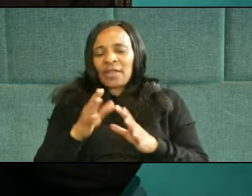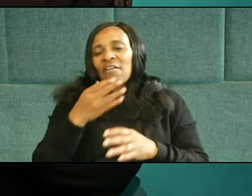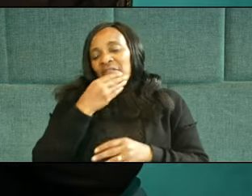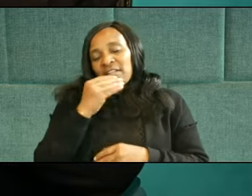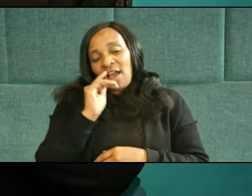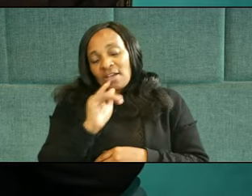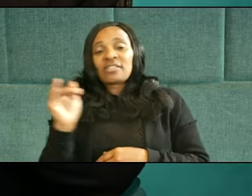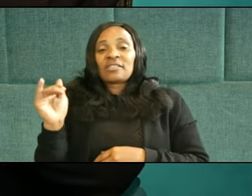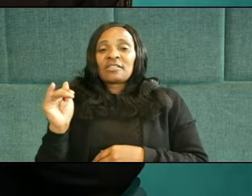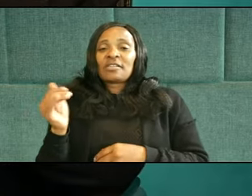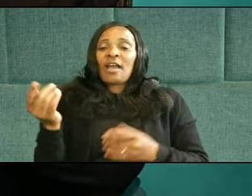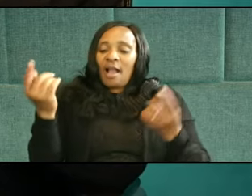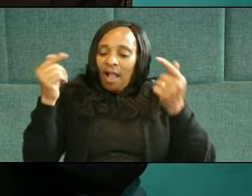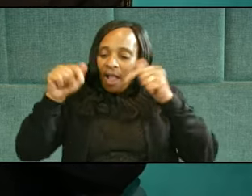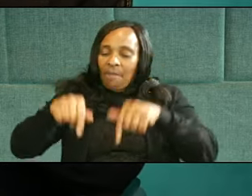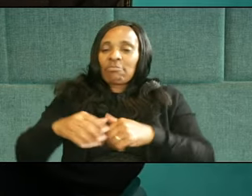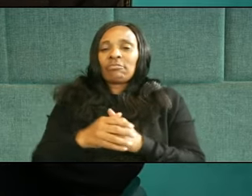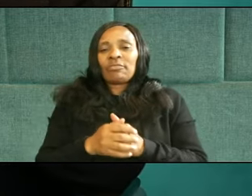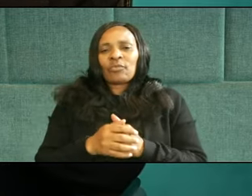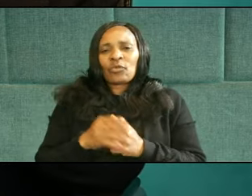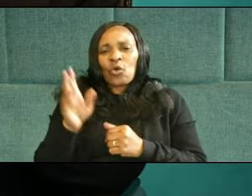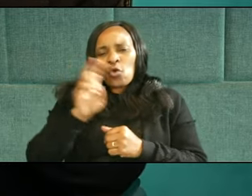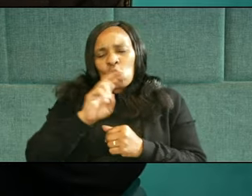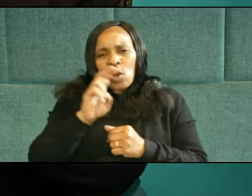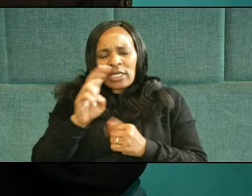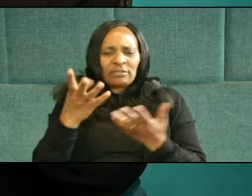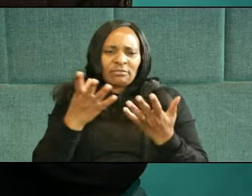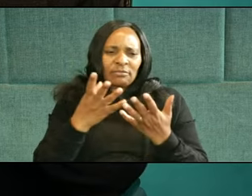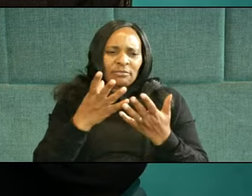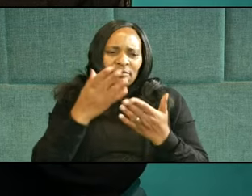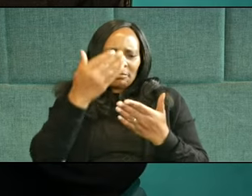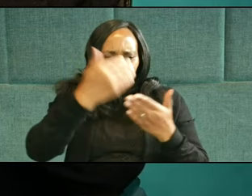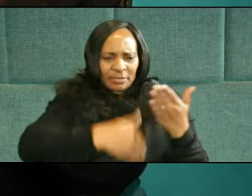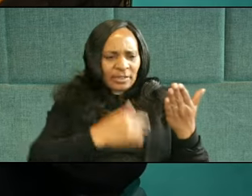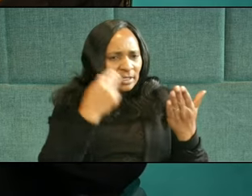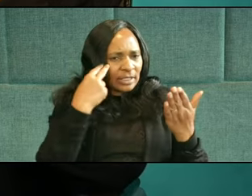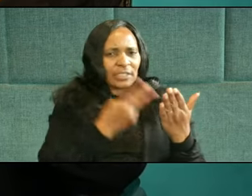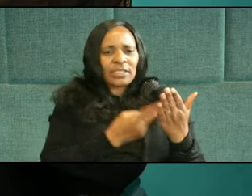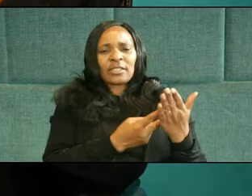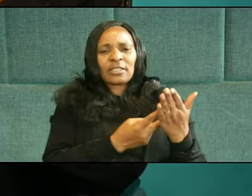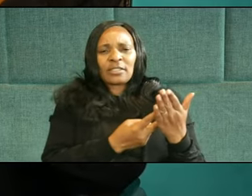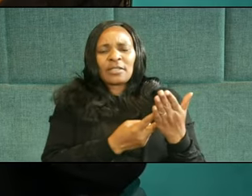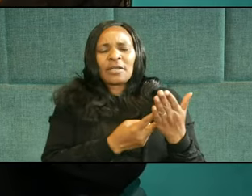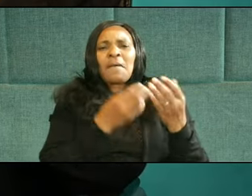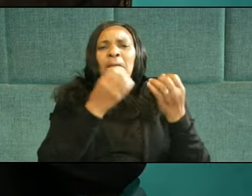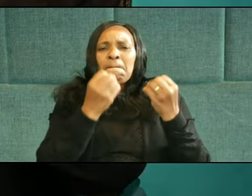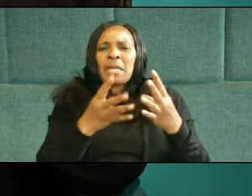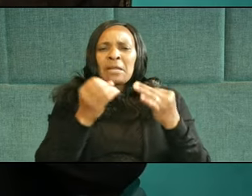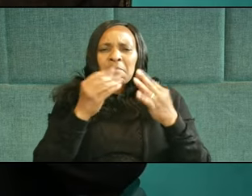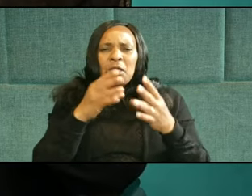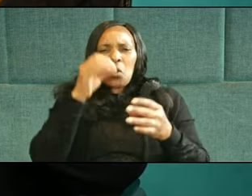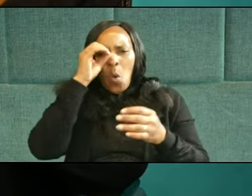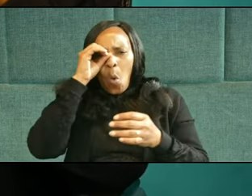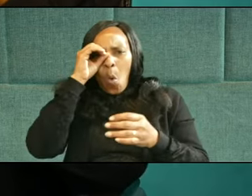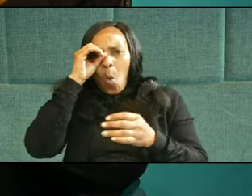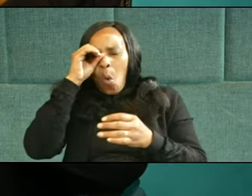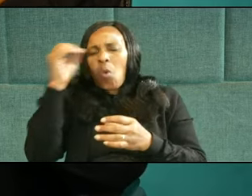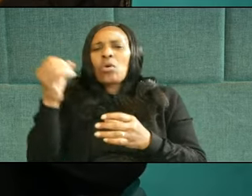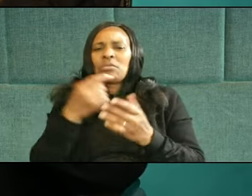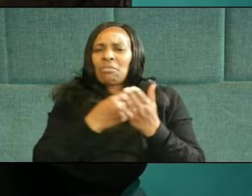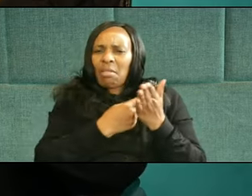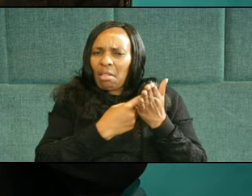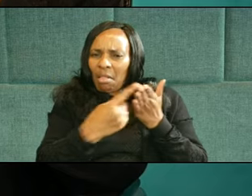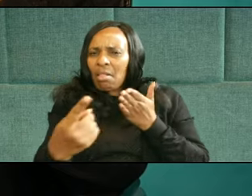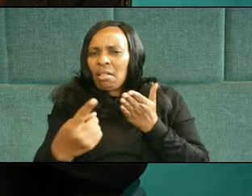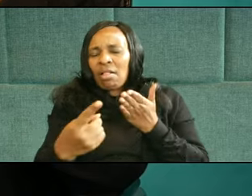now, come to the fence. Look at the fence. What do you see? There are so many holes inside the fence. So the